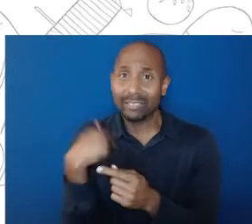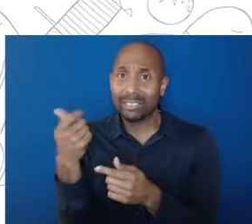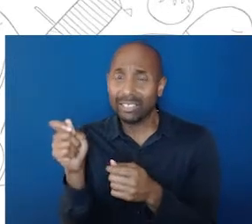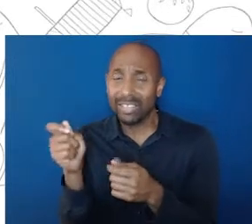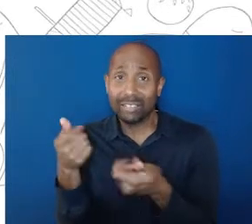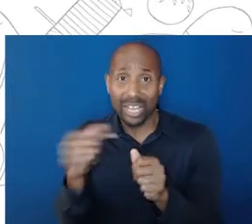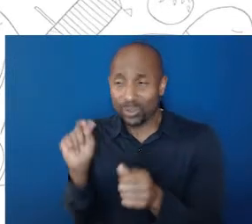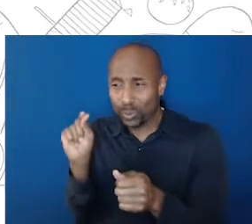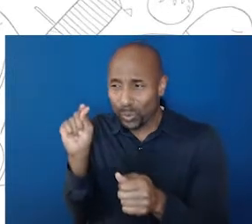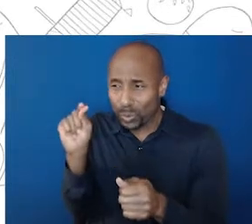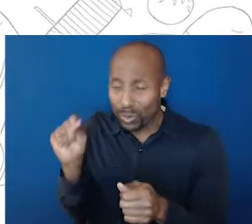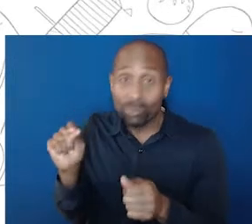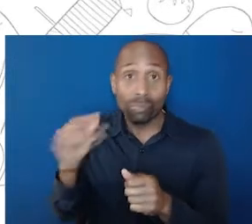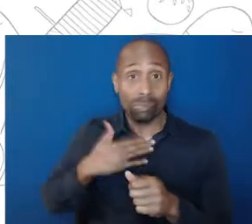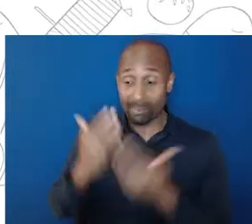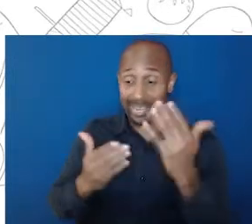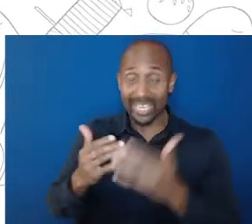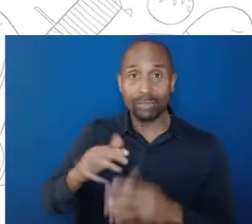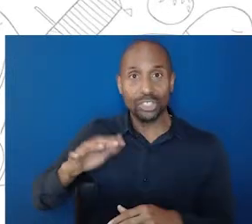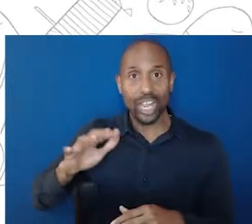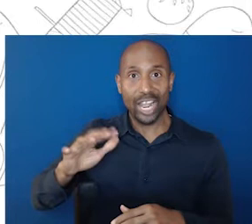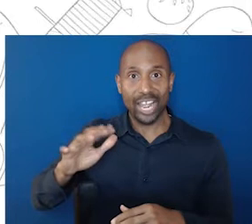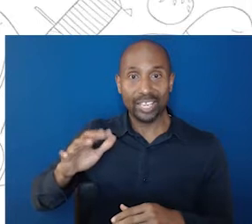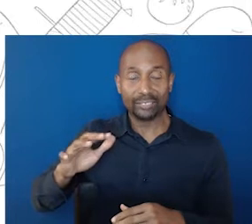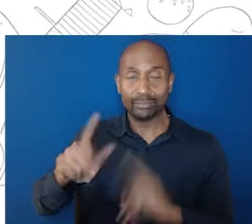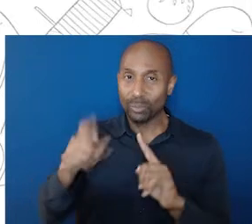in. It is, when you see it